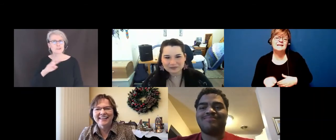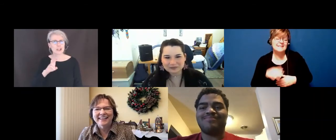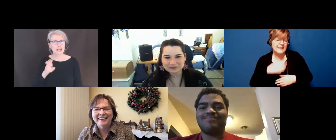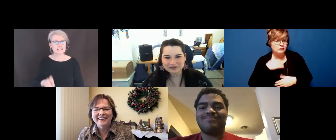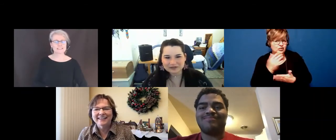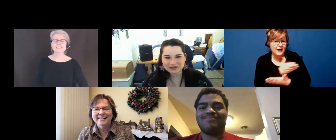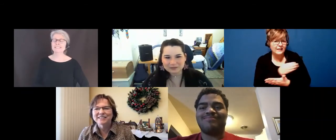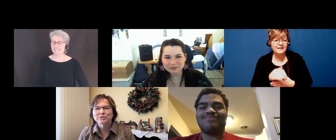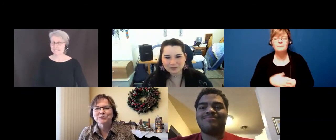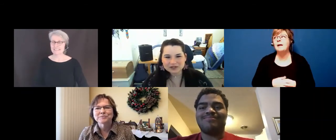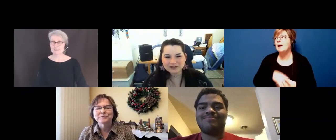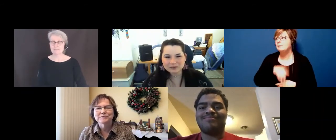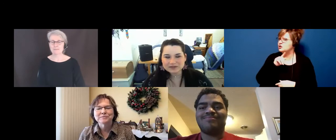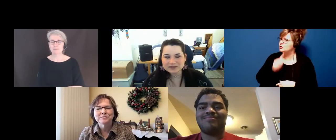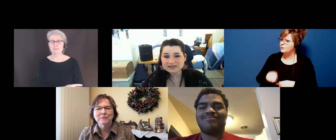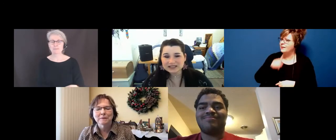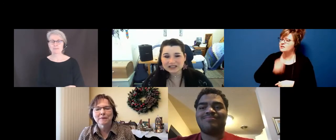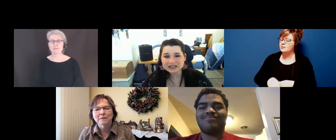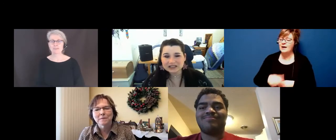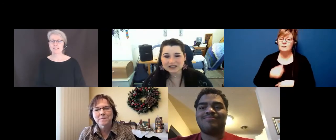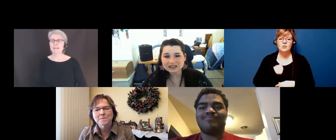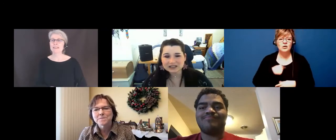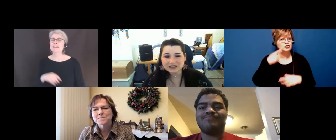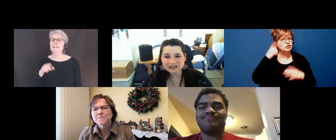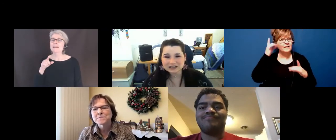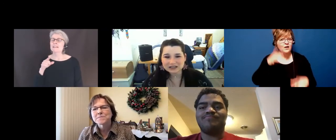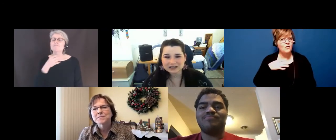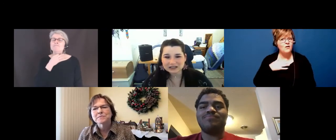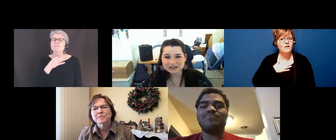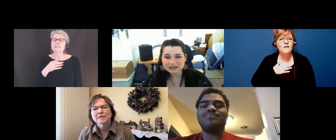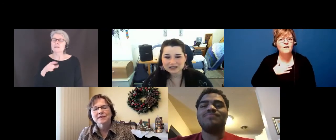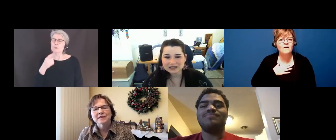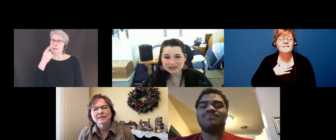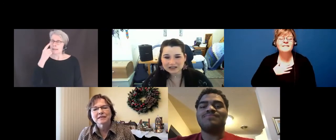um, and what do you love most about singing?